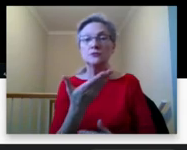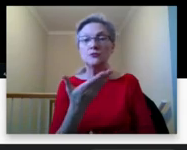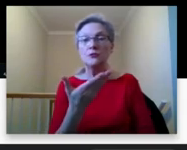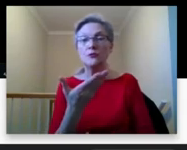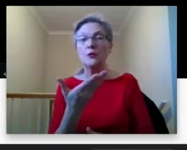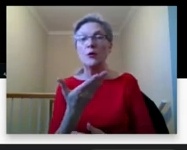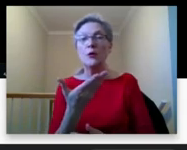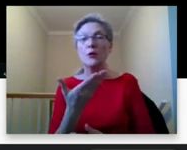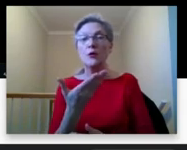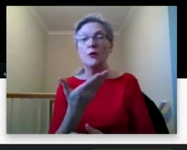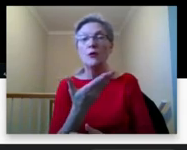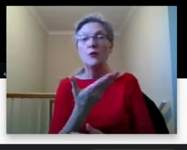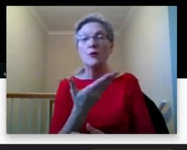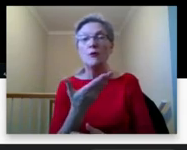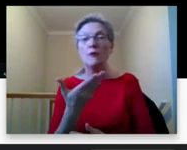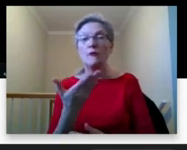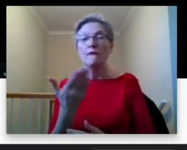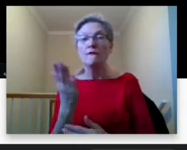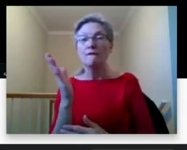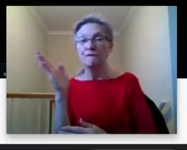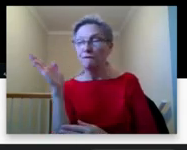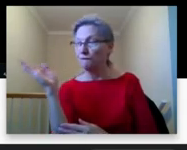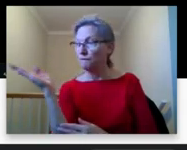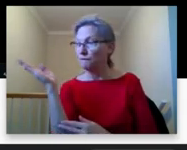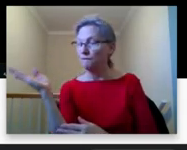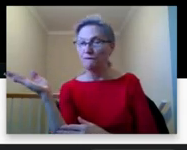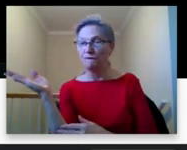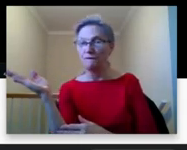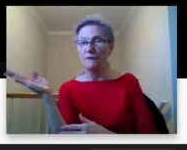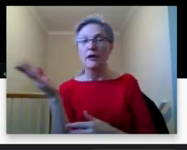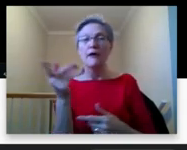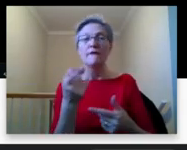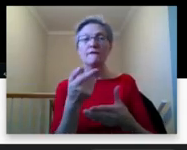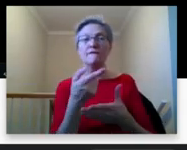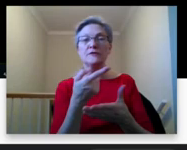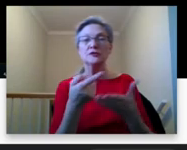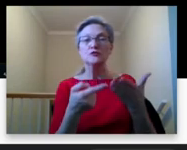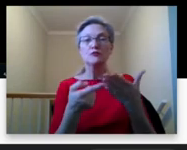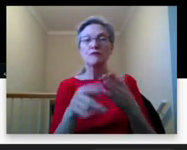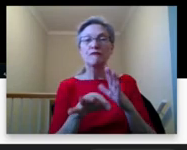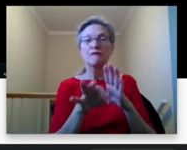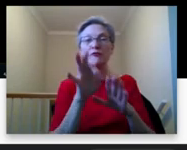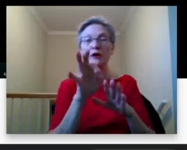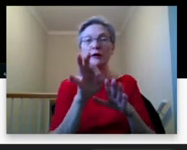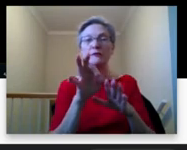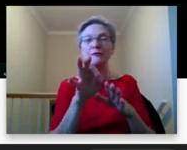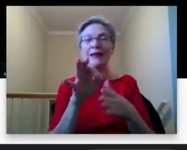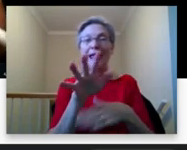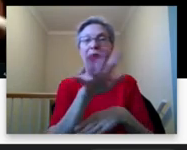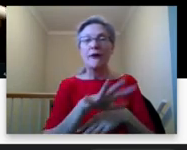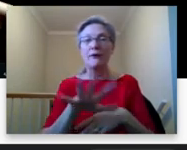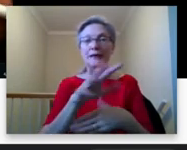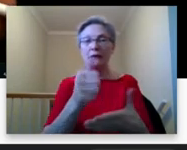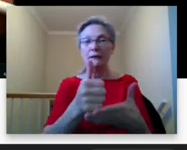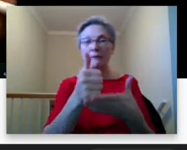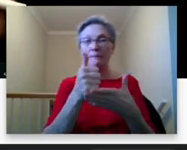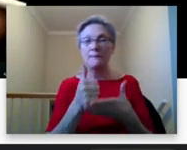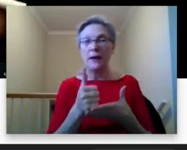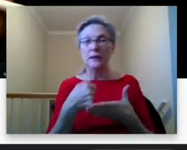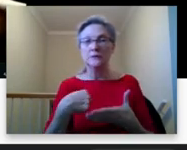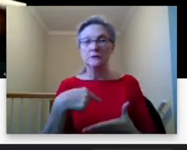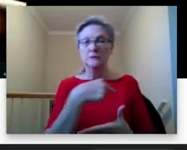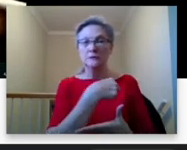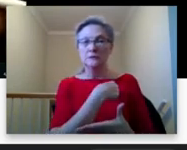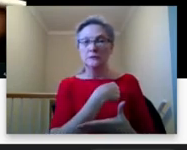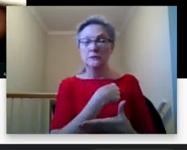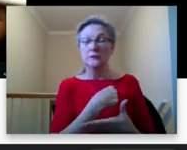features of figures that we're going to be looking at to find the area. Now, let's actually talk about the definition of area. The